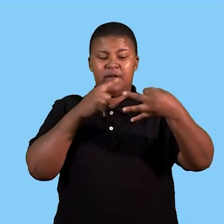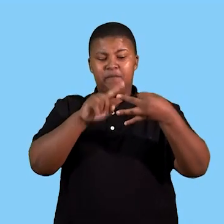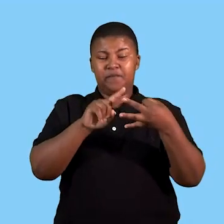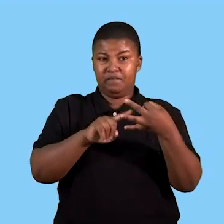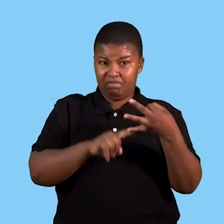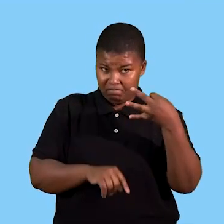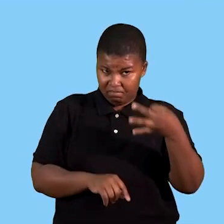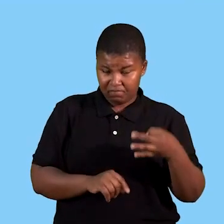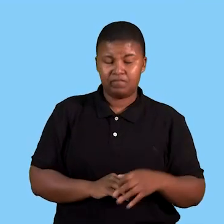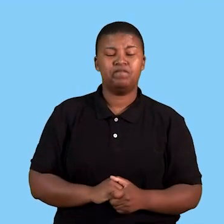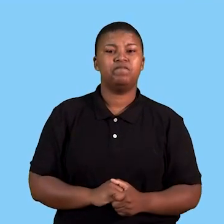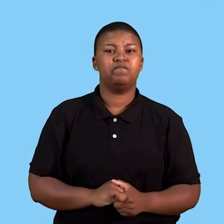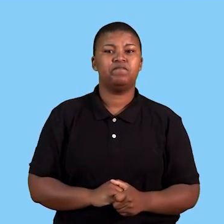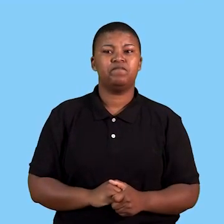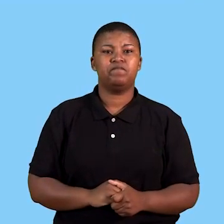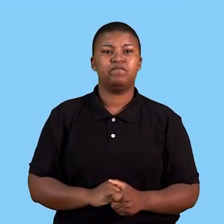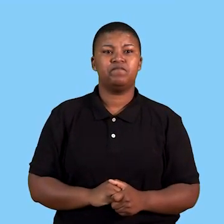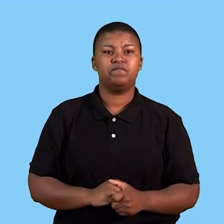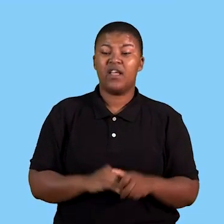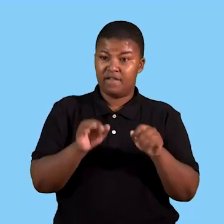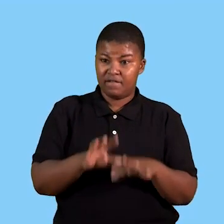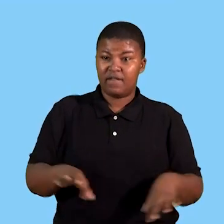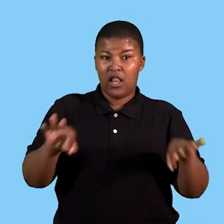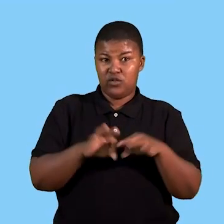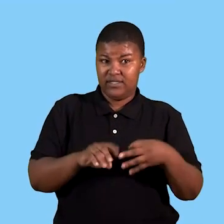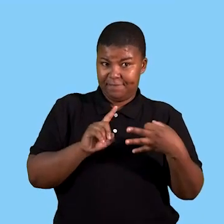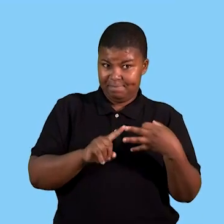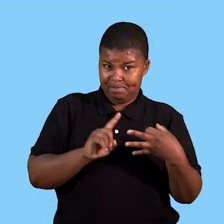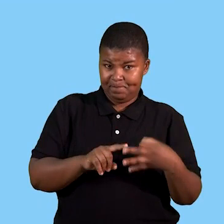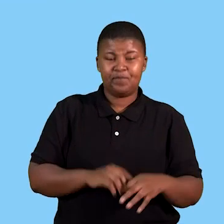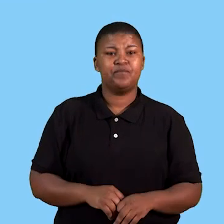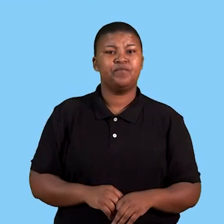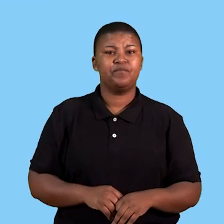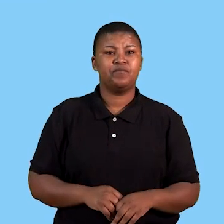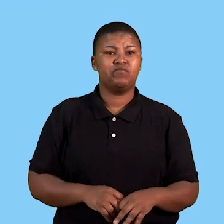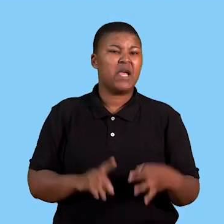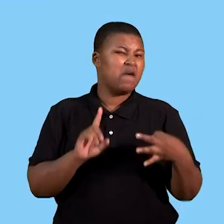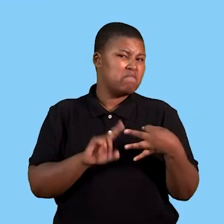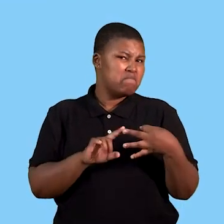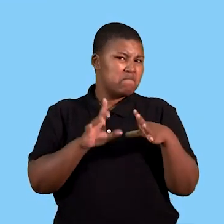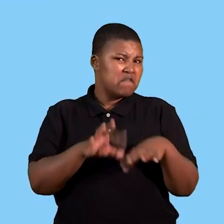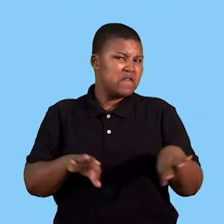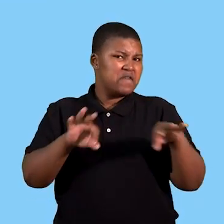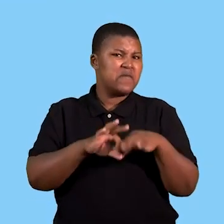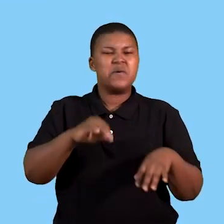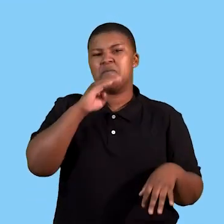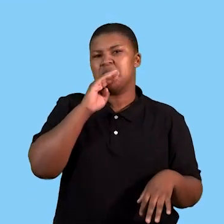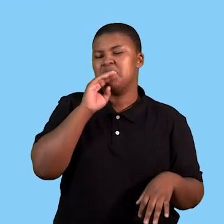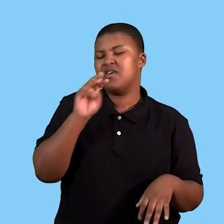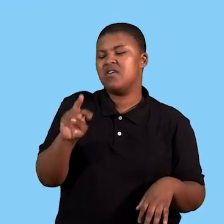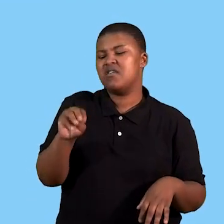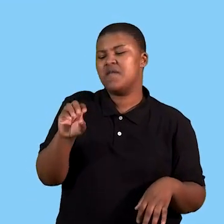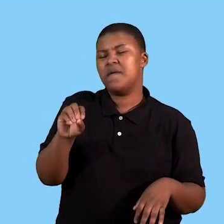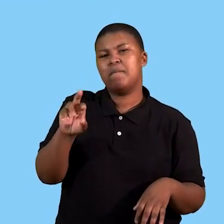three components. Firstly, we are talking about values. So values can be seen as the morals for